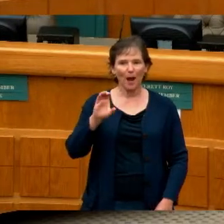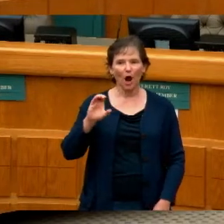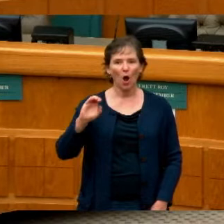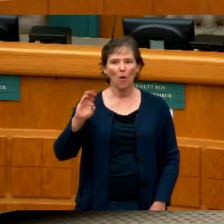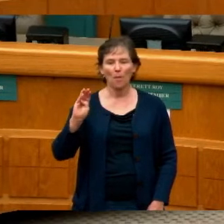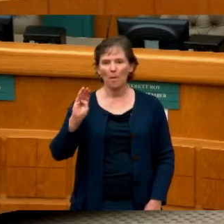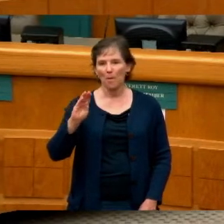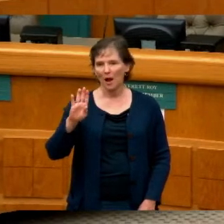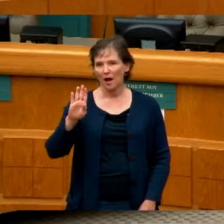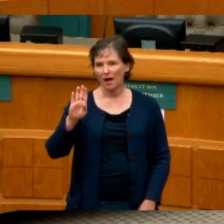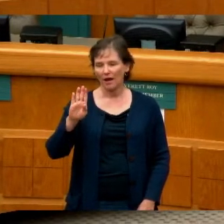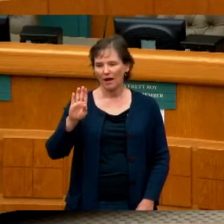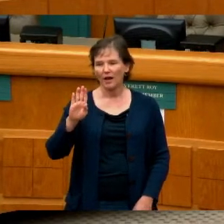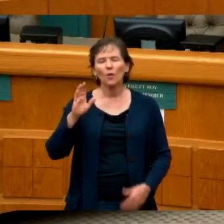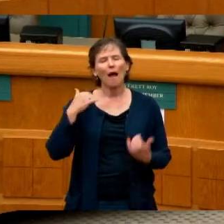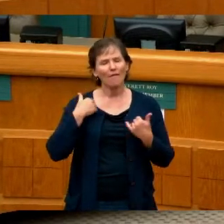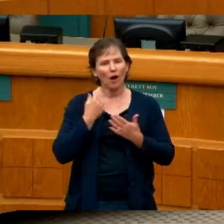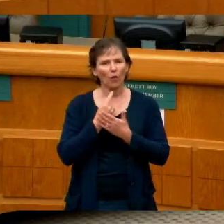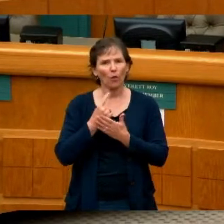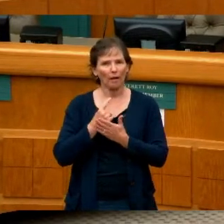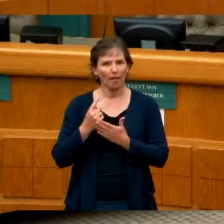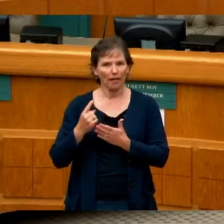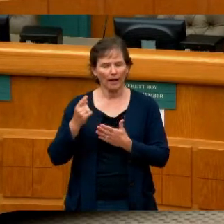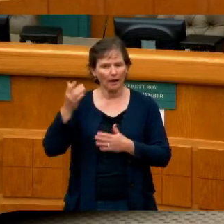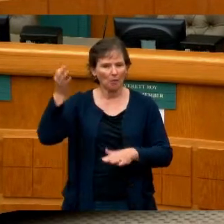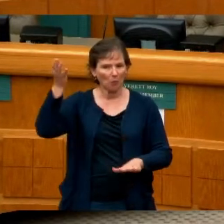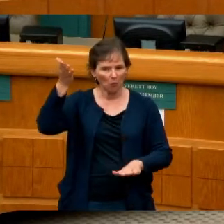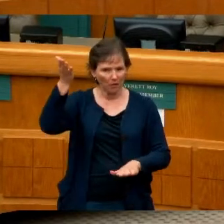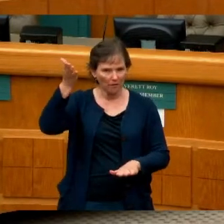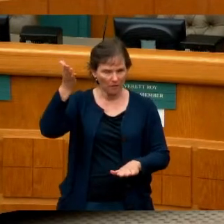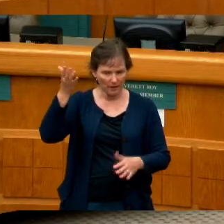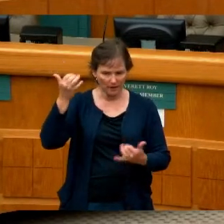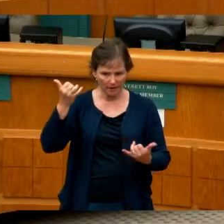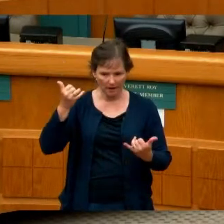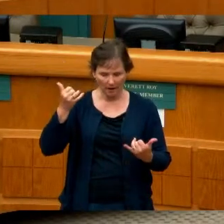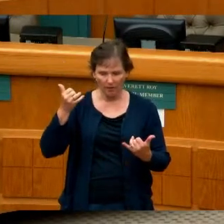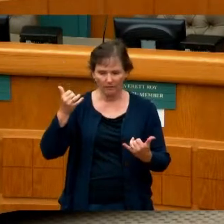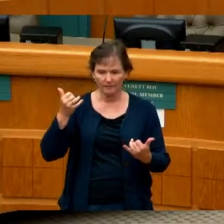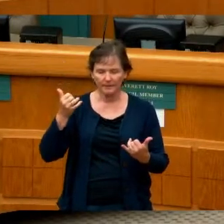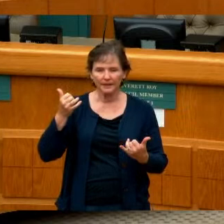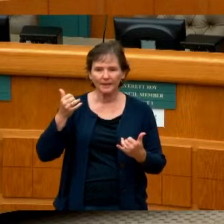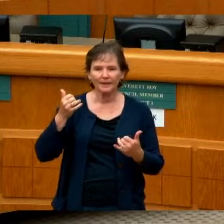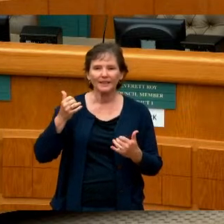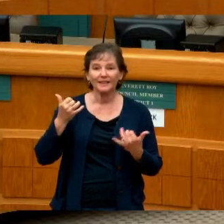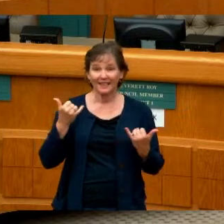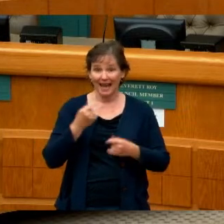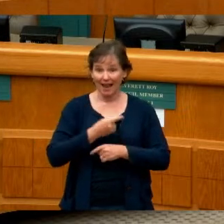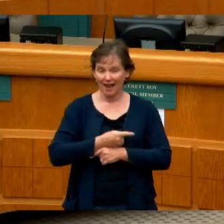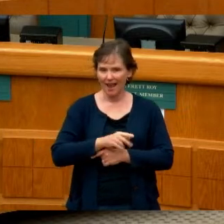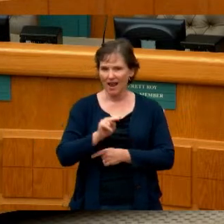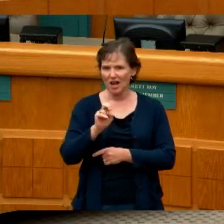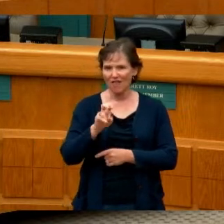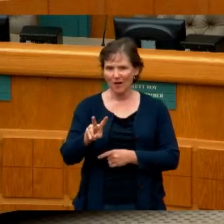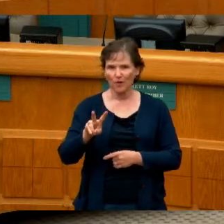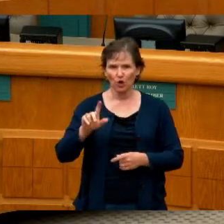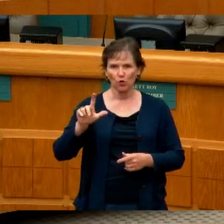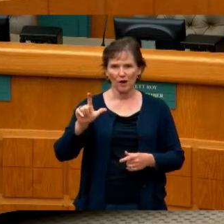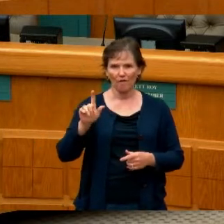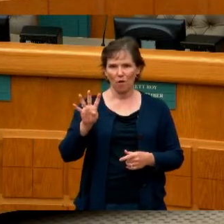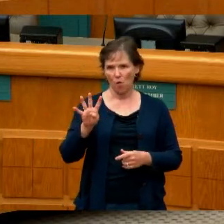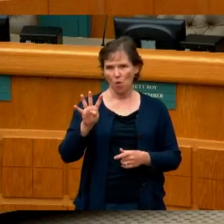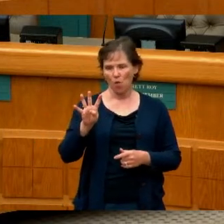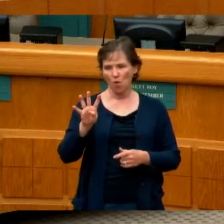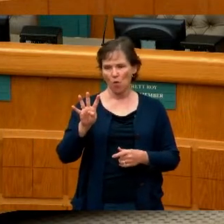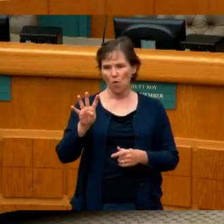Well, good afternoon. Joe McComb, Mayor, and we will get our daily briefing, our weekly briefing now,